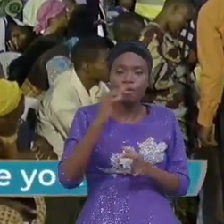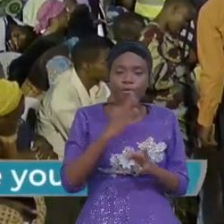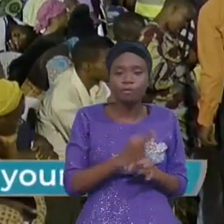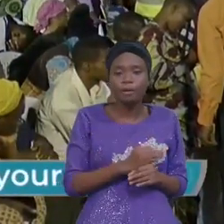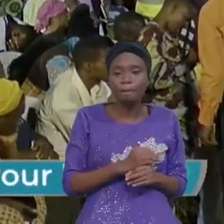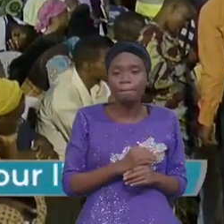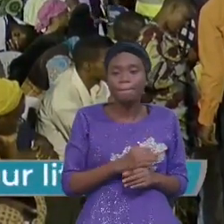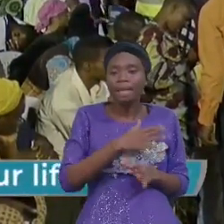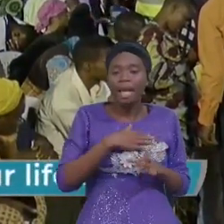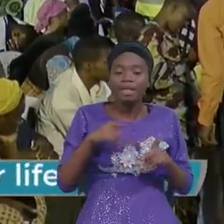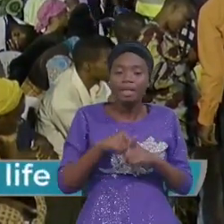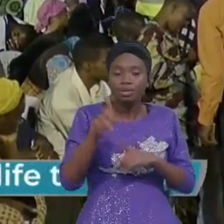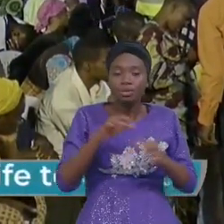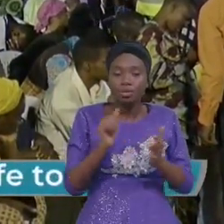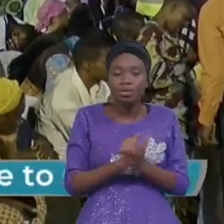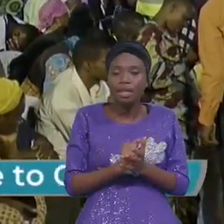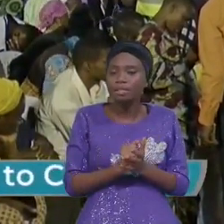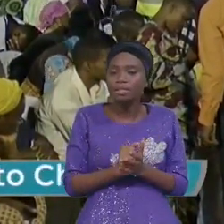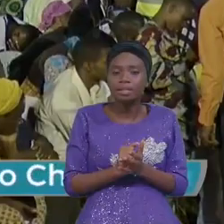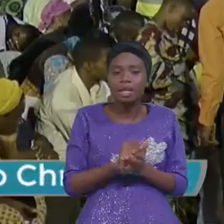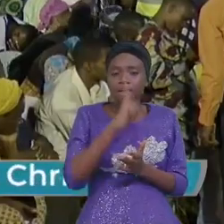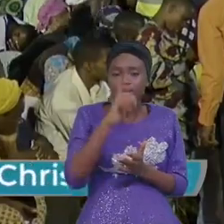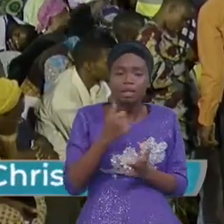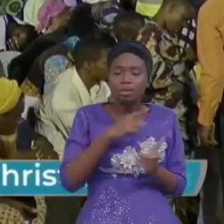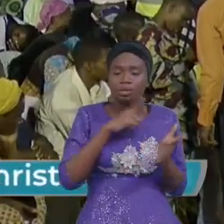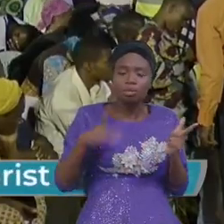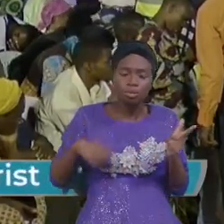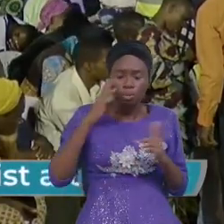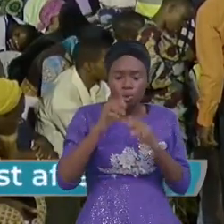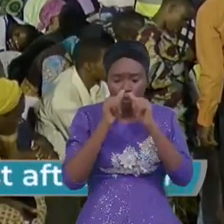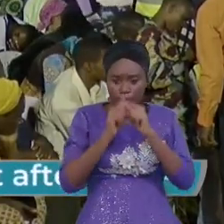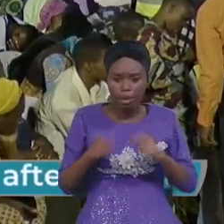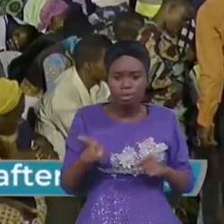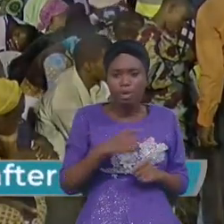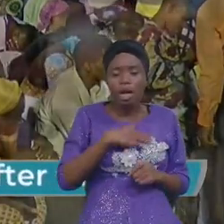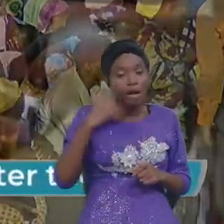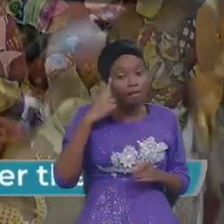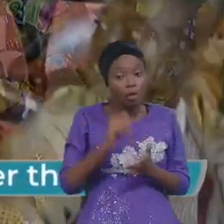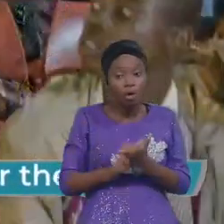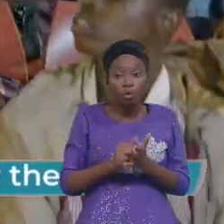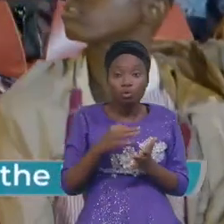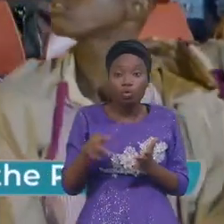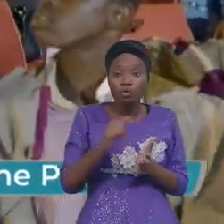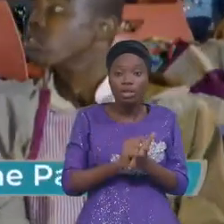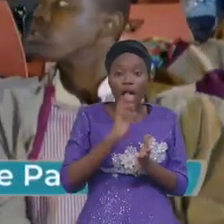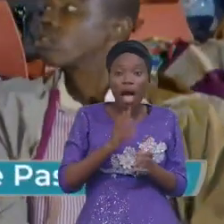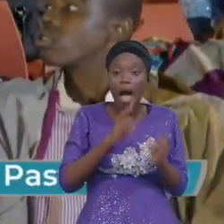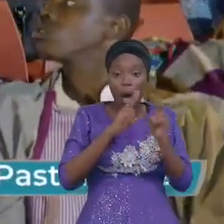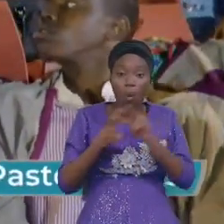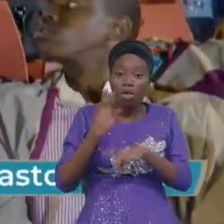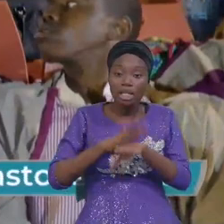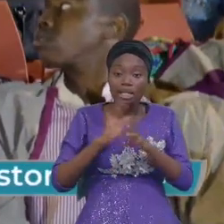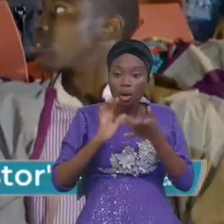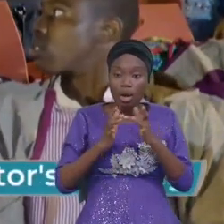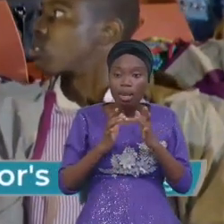that sincerely, the Lord will bless you. And for those of you who are watching online, or